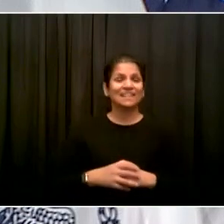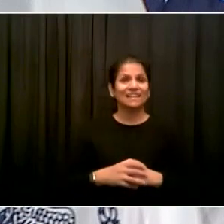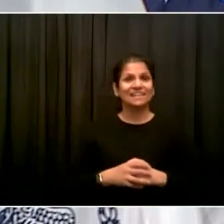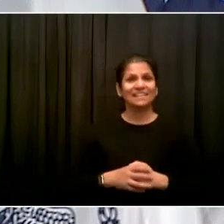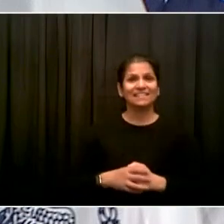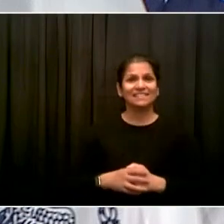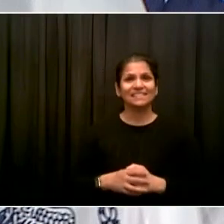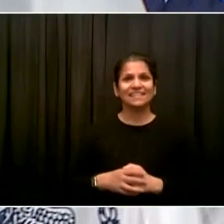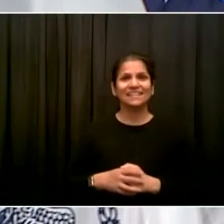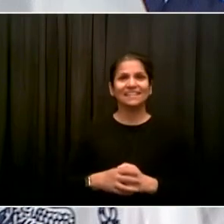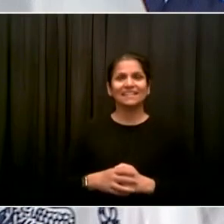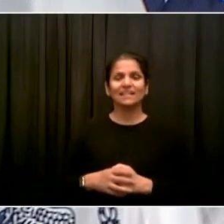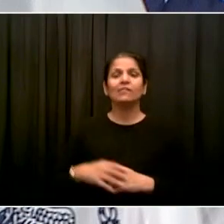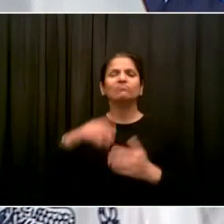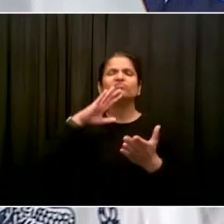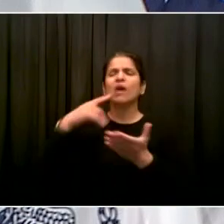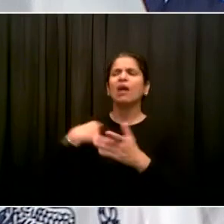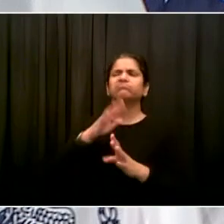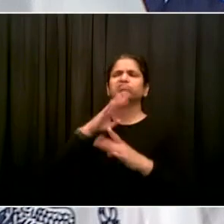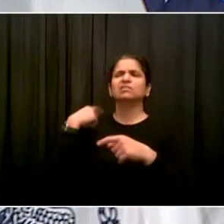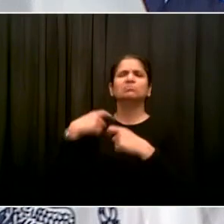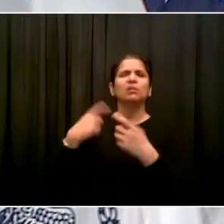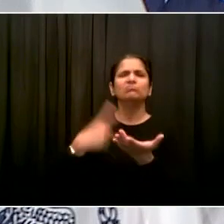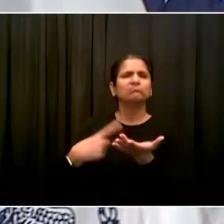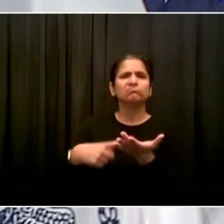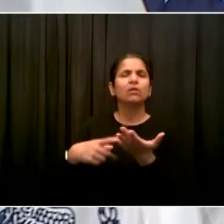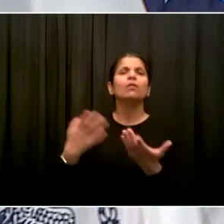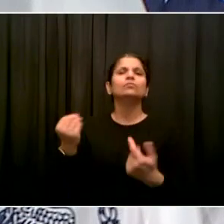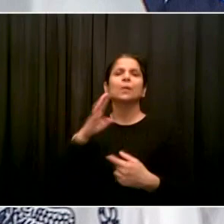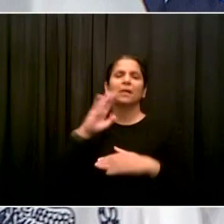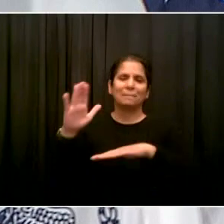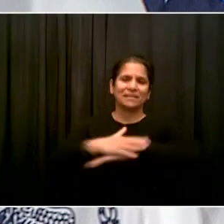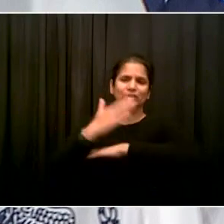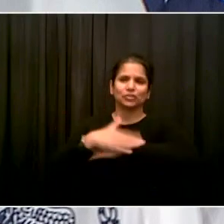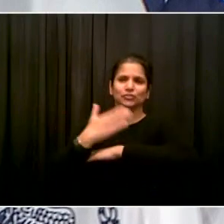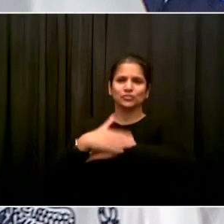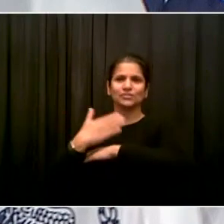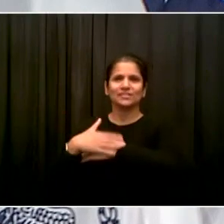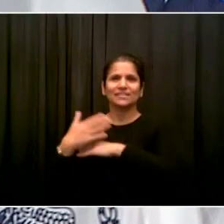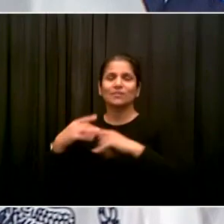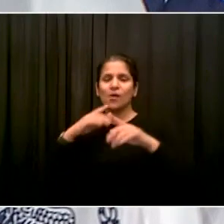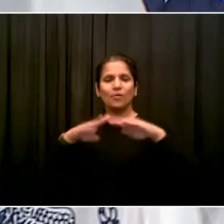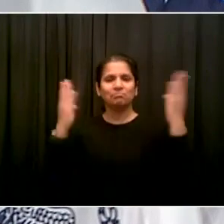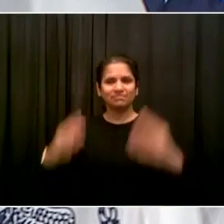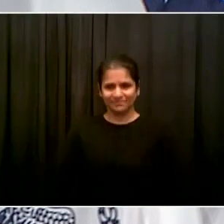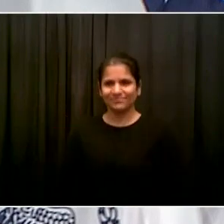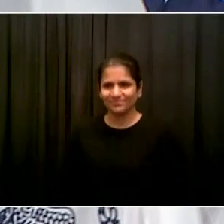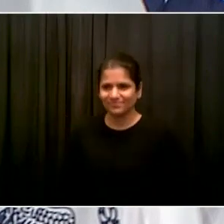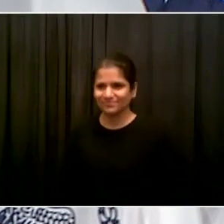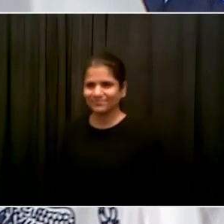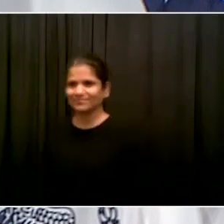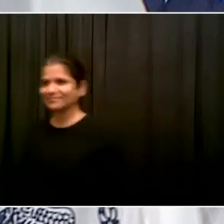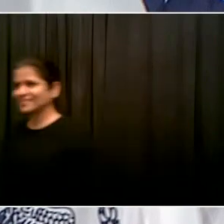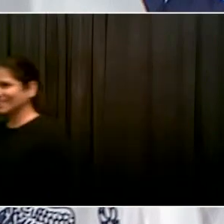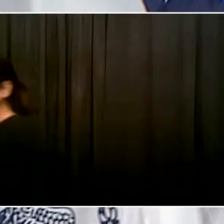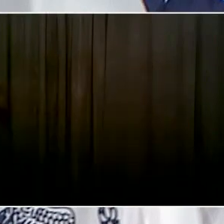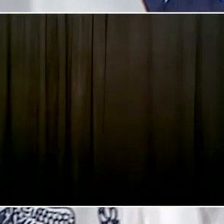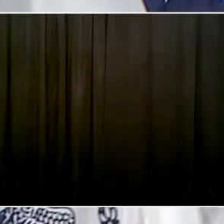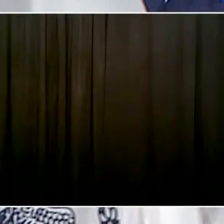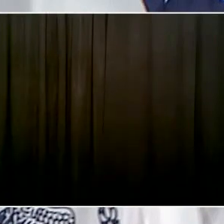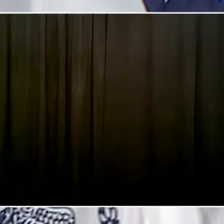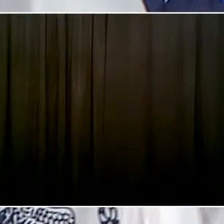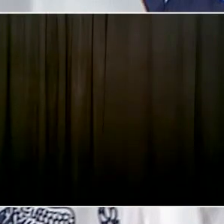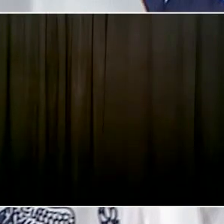cares about, the fact that the beaches and pools will be opening on time. Los neoyorquinos están